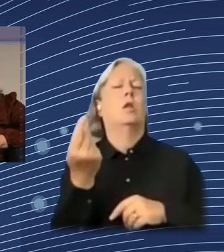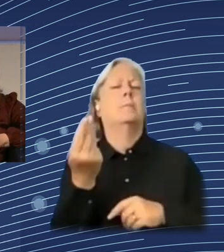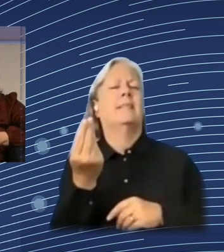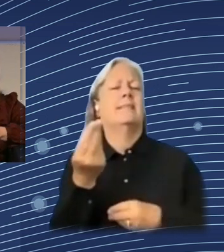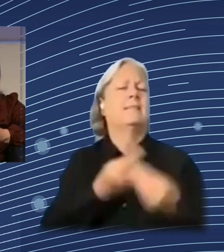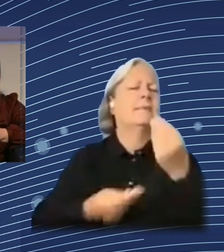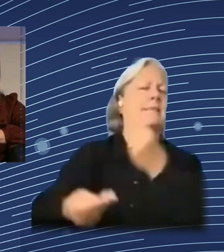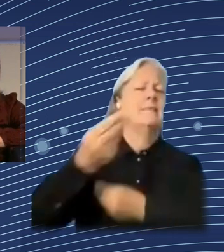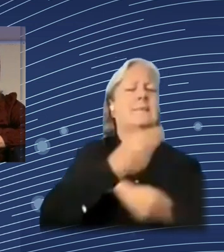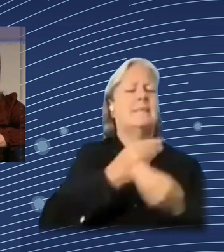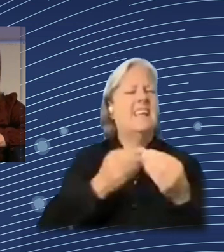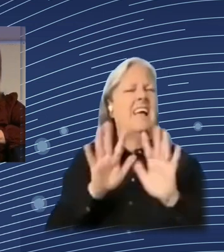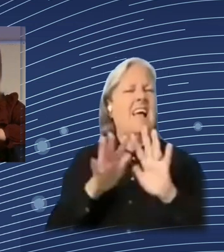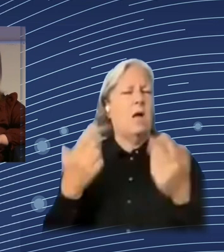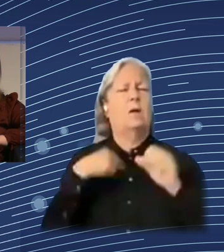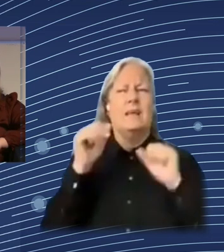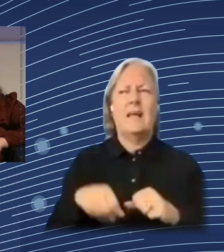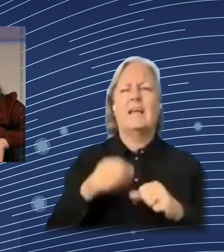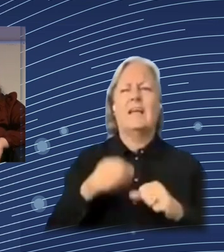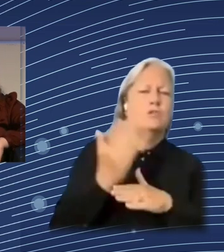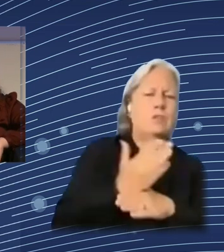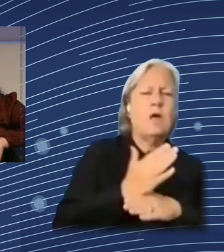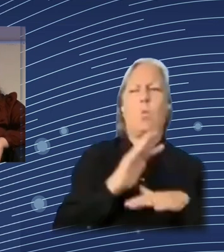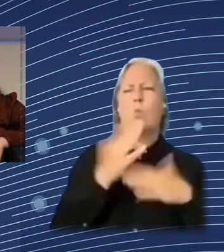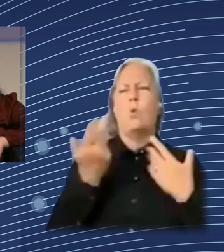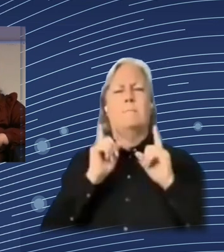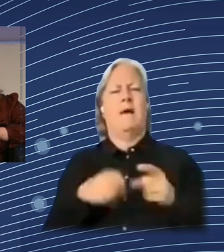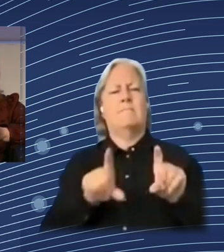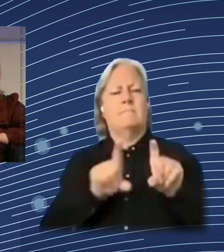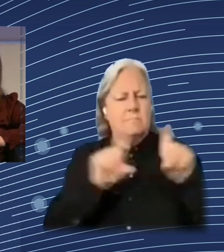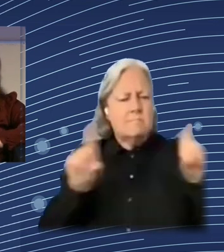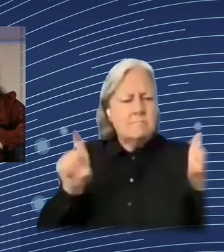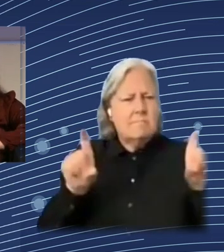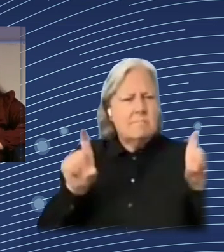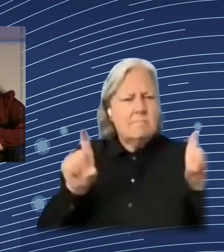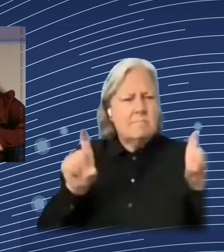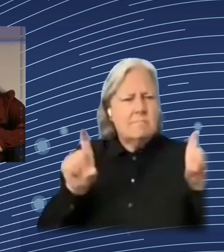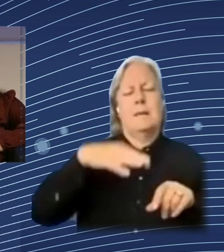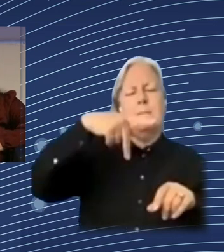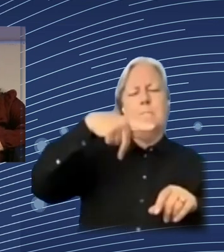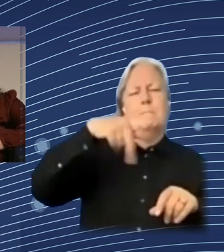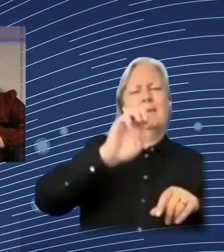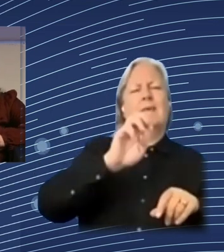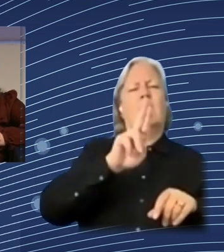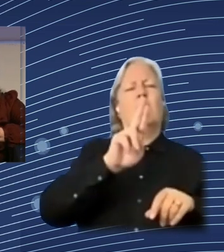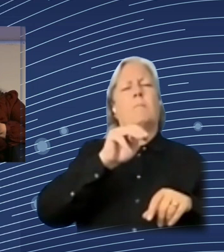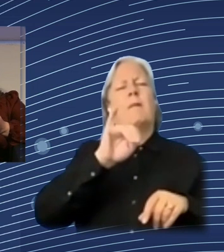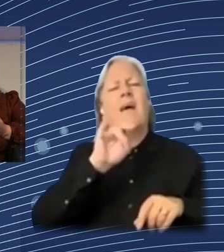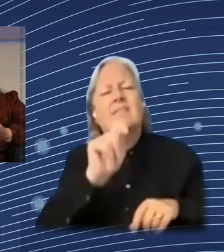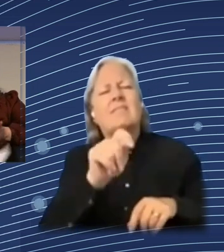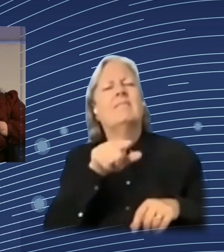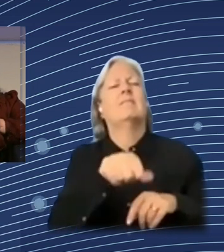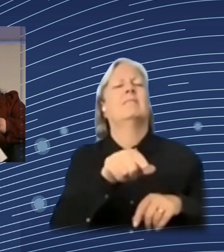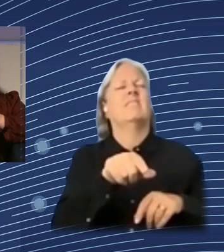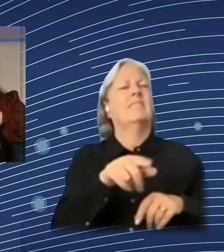share it, and what are the permits there, and how we make sure that it doesn't change. Yeah. Excellent. That's it. Thank you